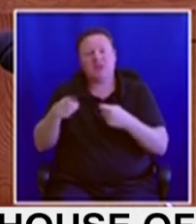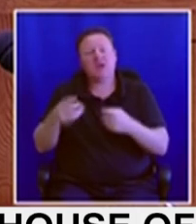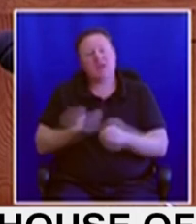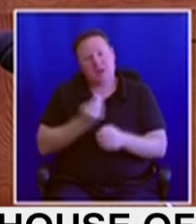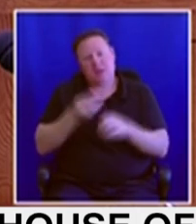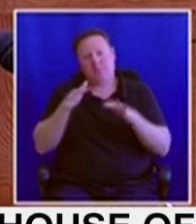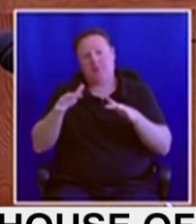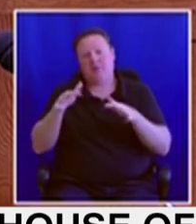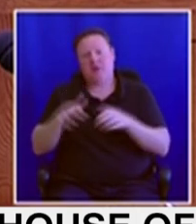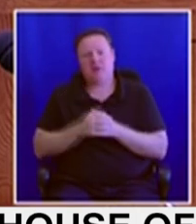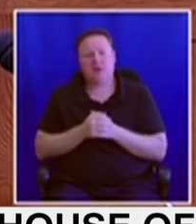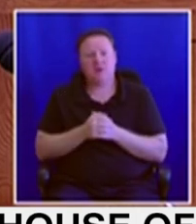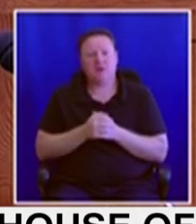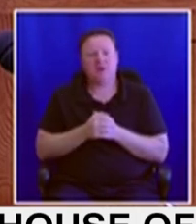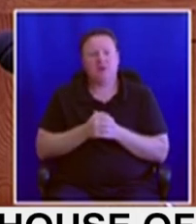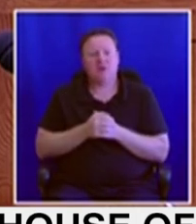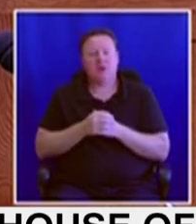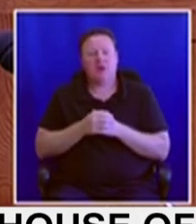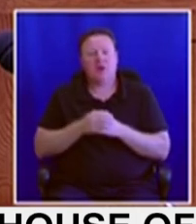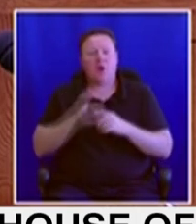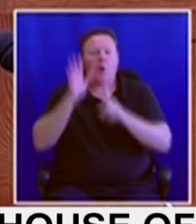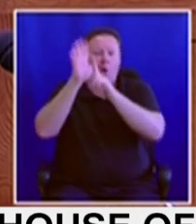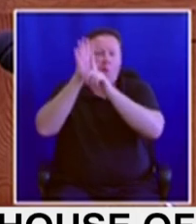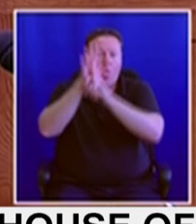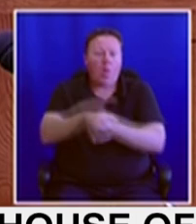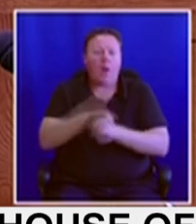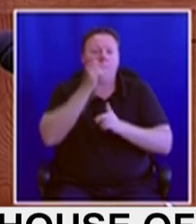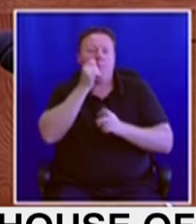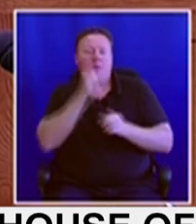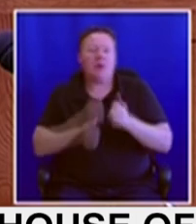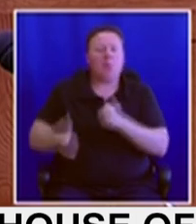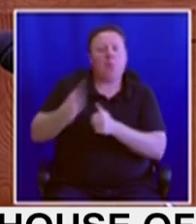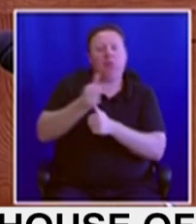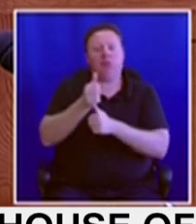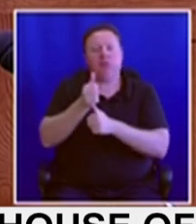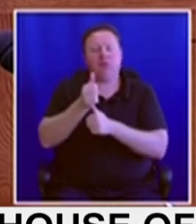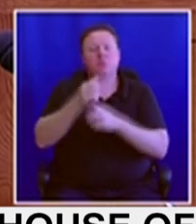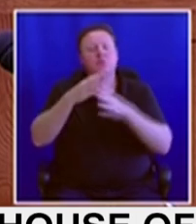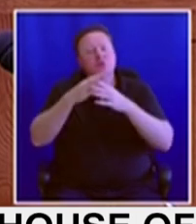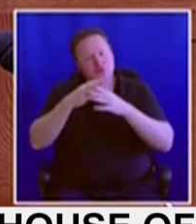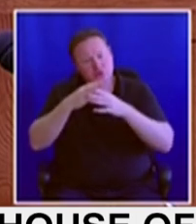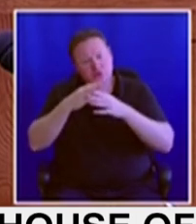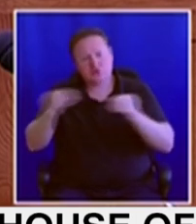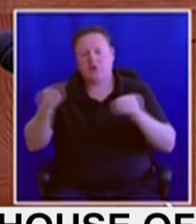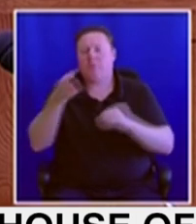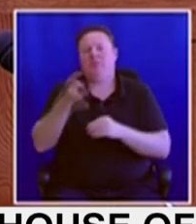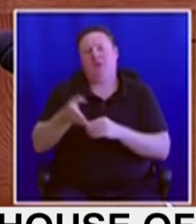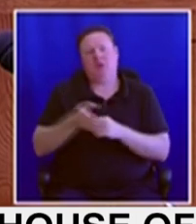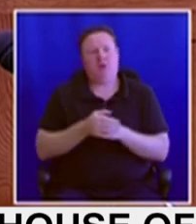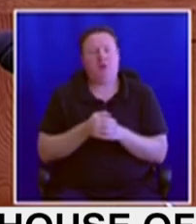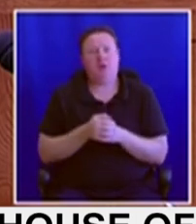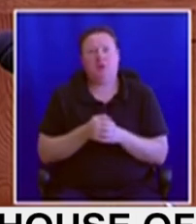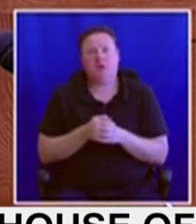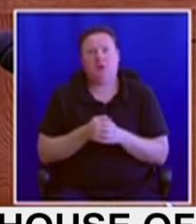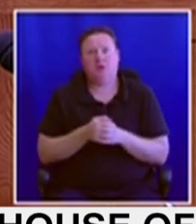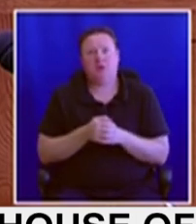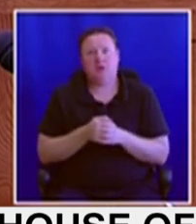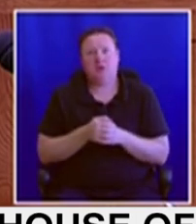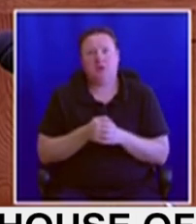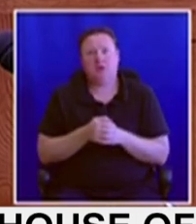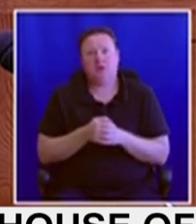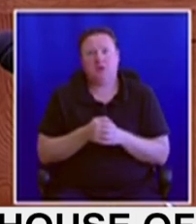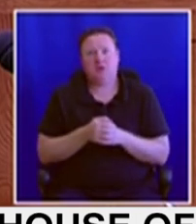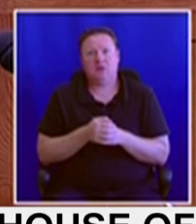confront toxic masculinity and patriarchal practices that seek to